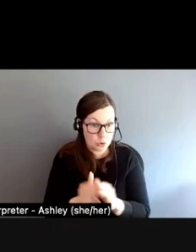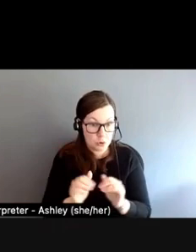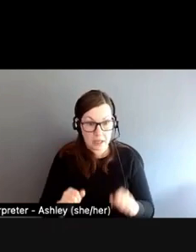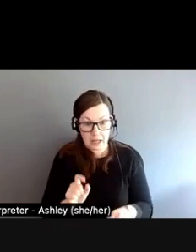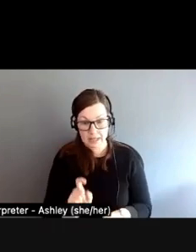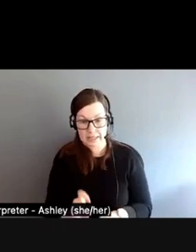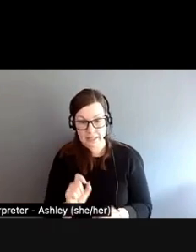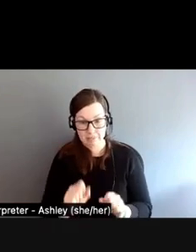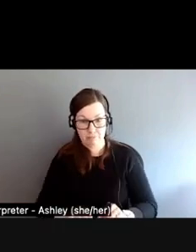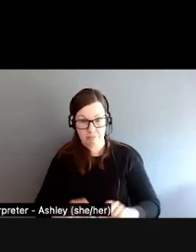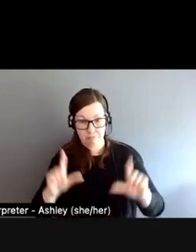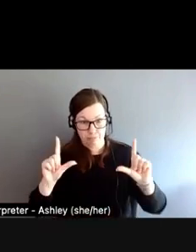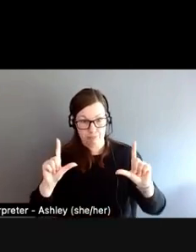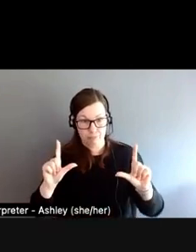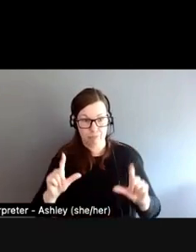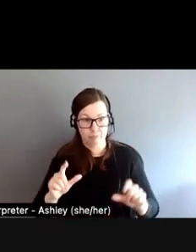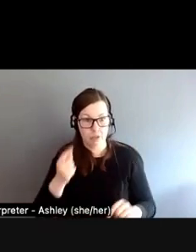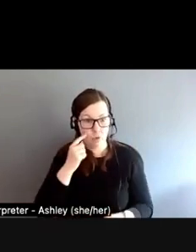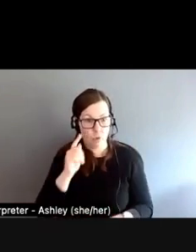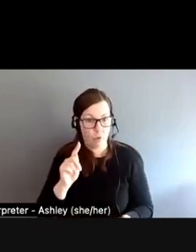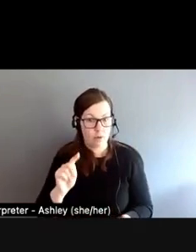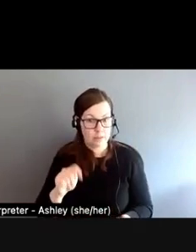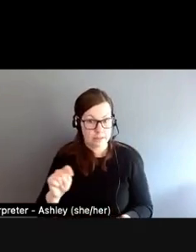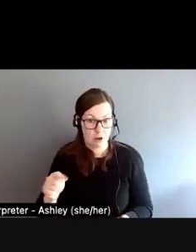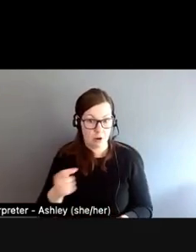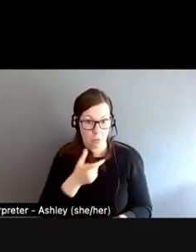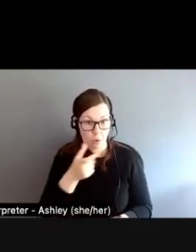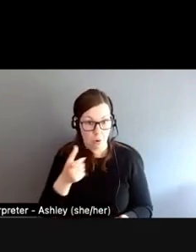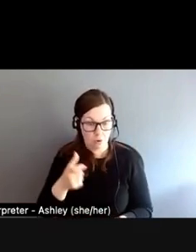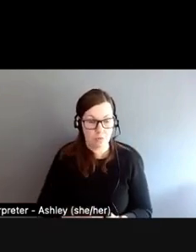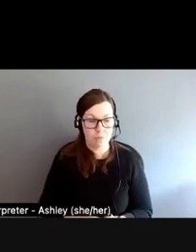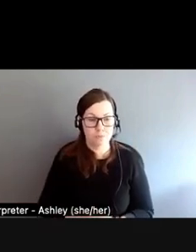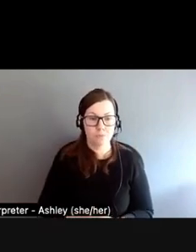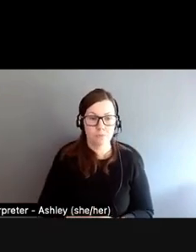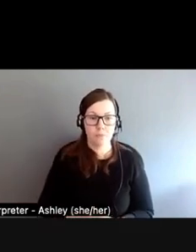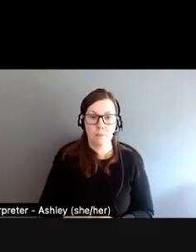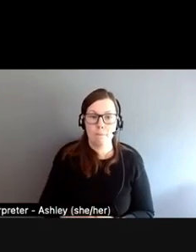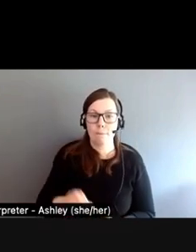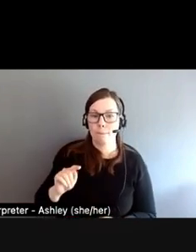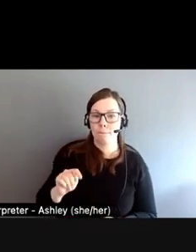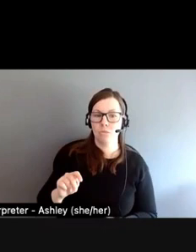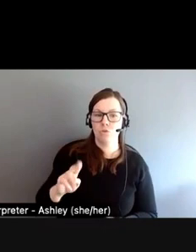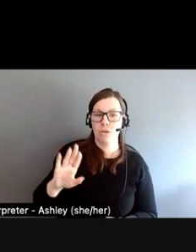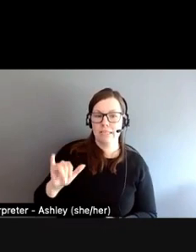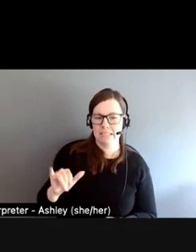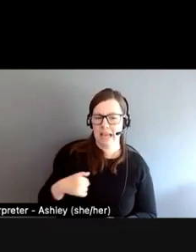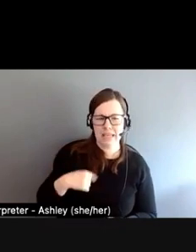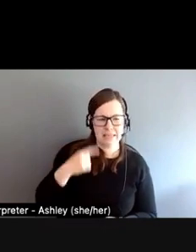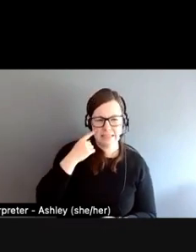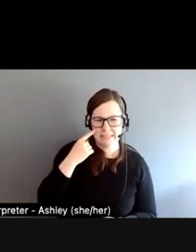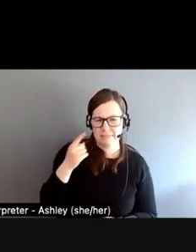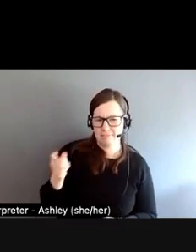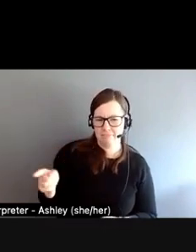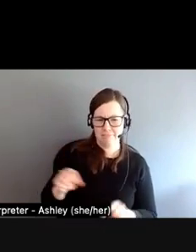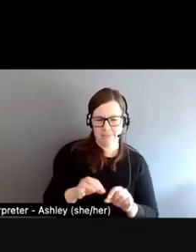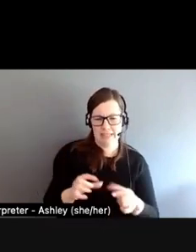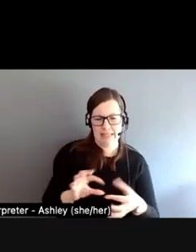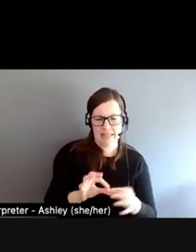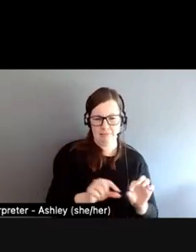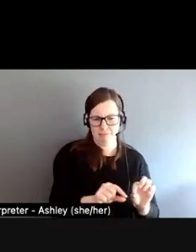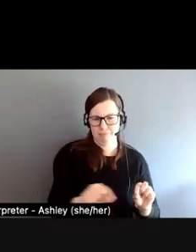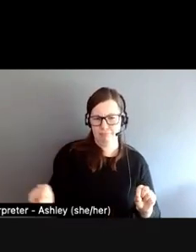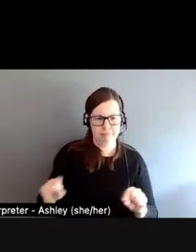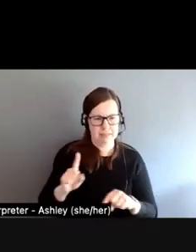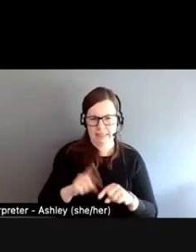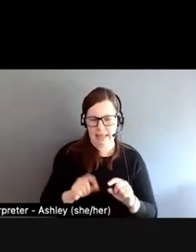Yeah, it's not clickable on the slide, but I think Alethea will pop it in the, pop it in the chat. Yeah, I can pop it in the chat